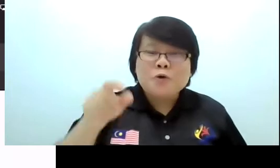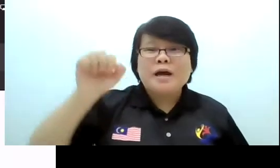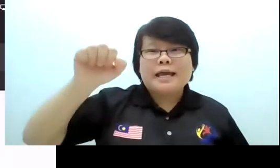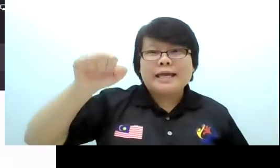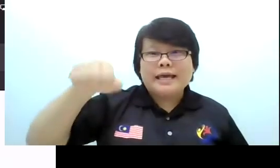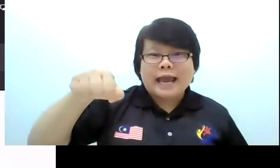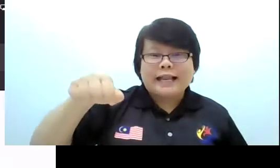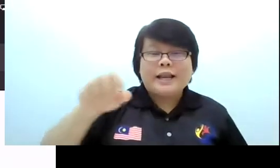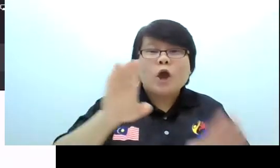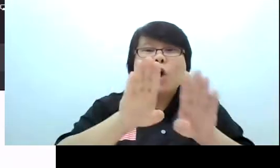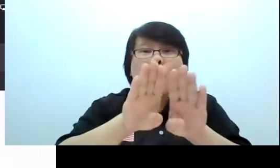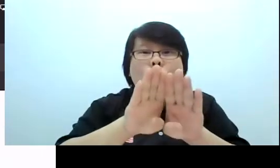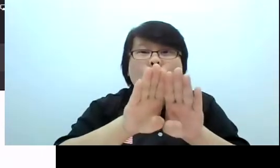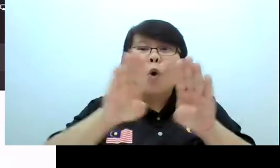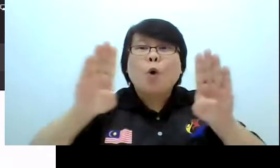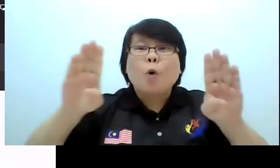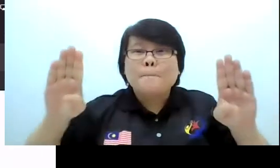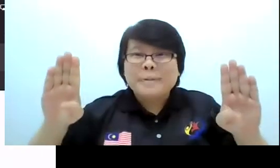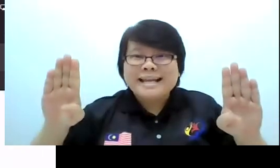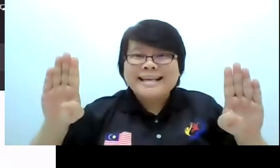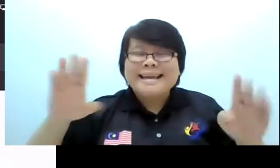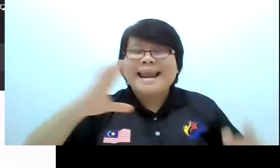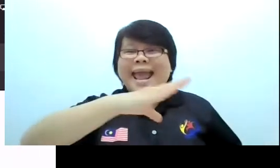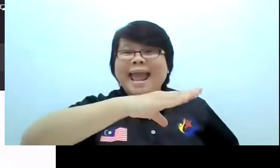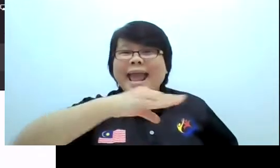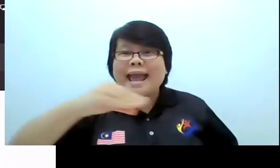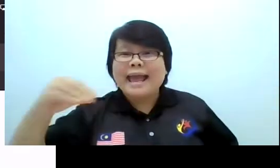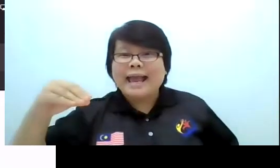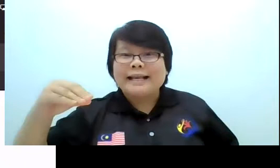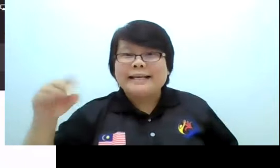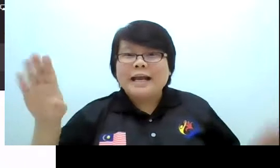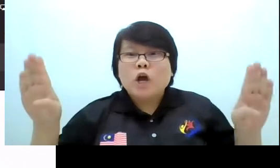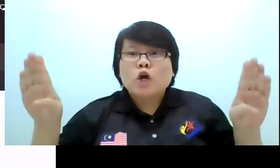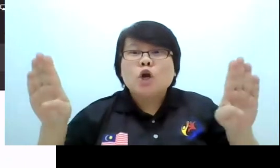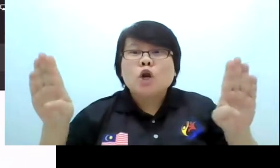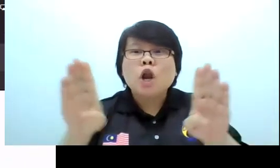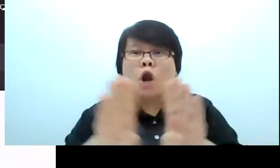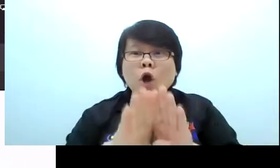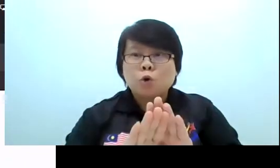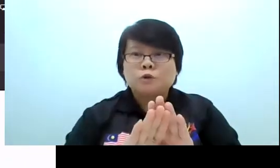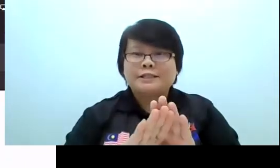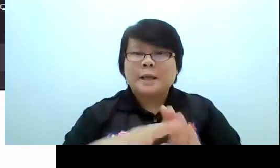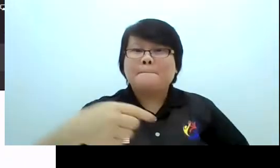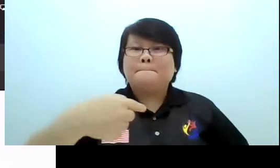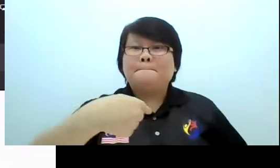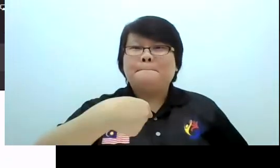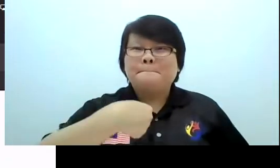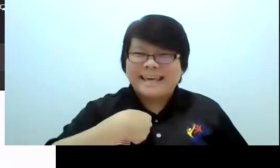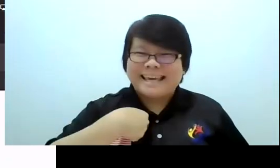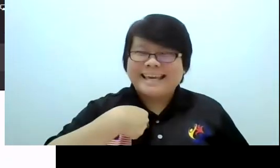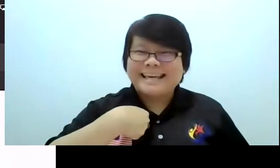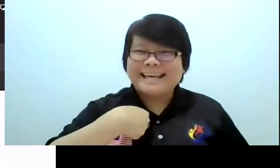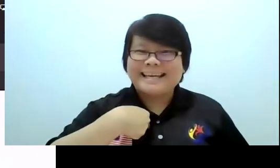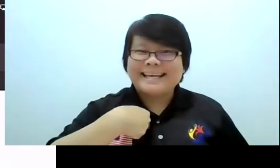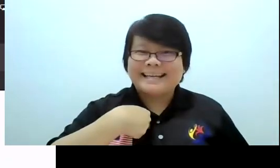You can open and close